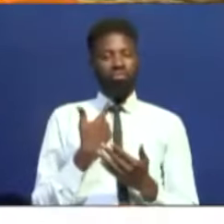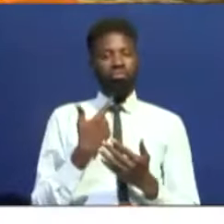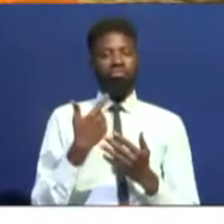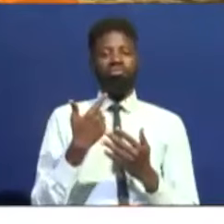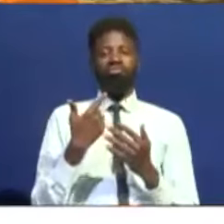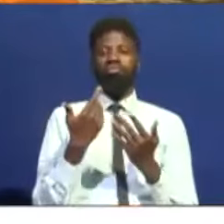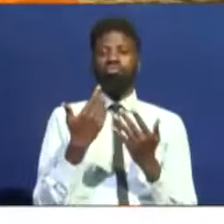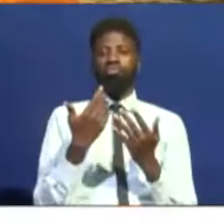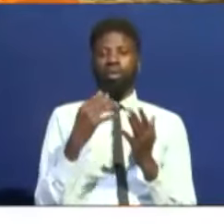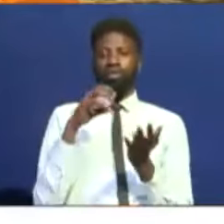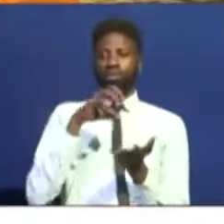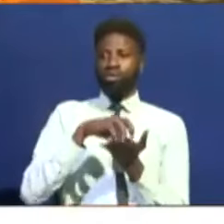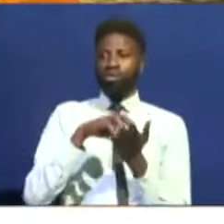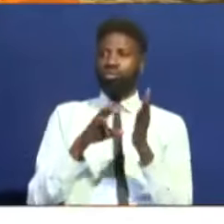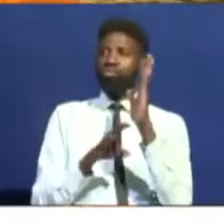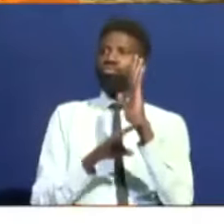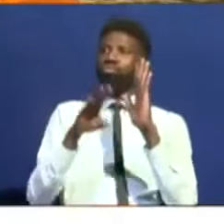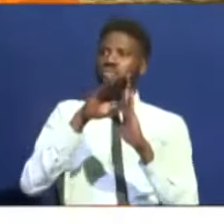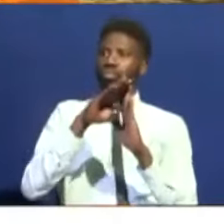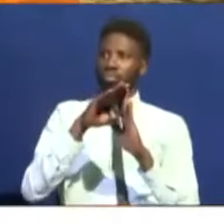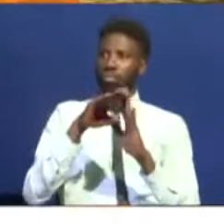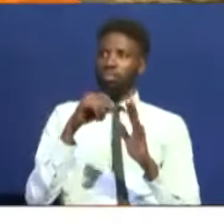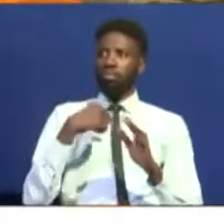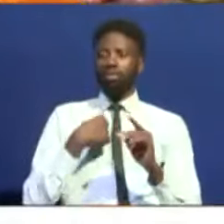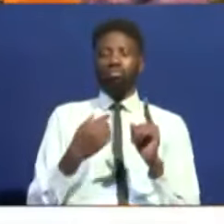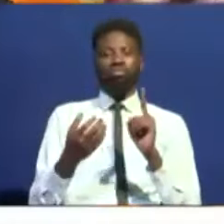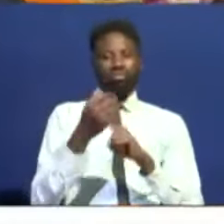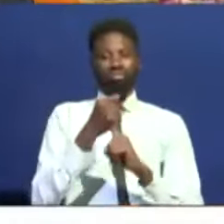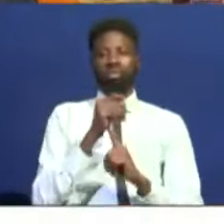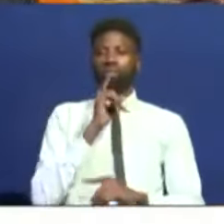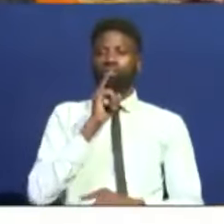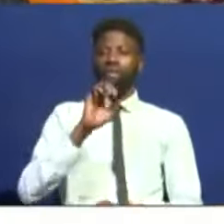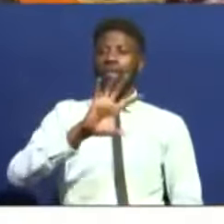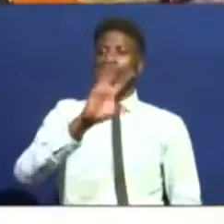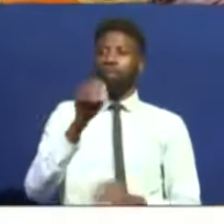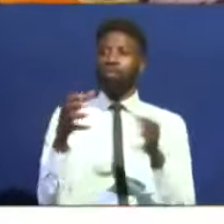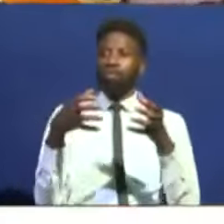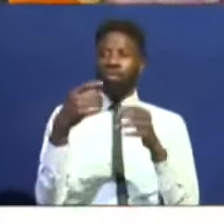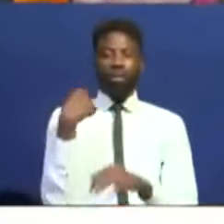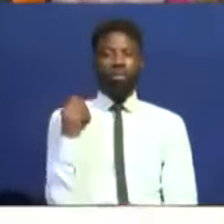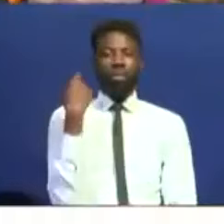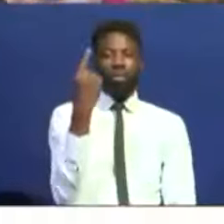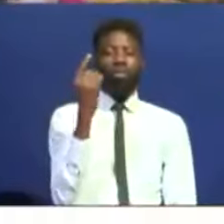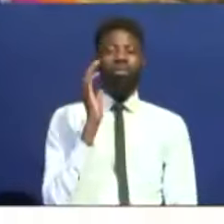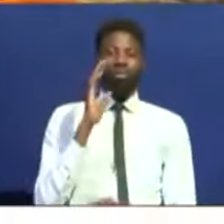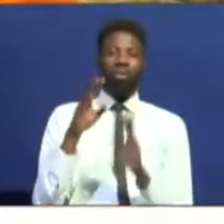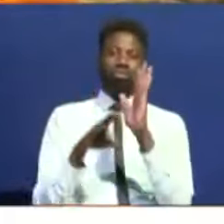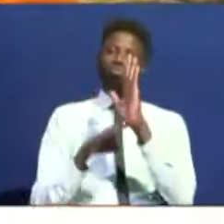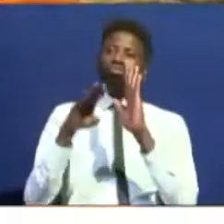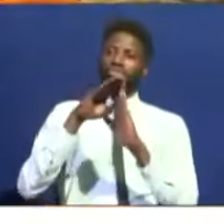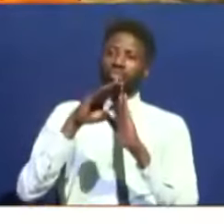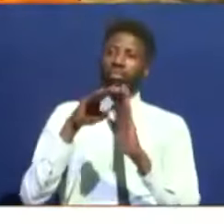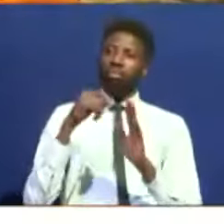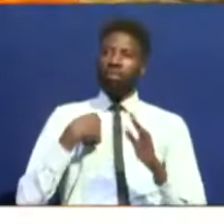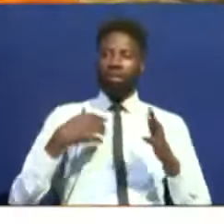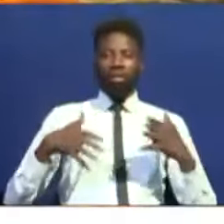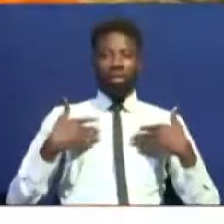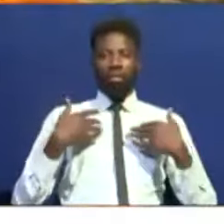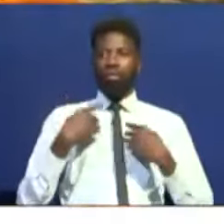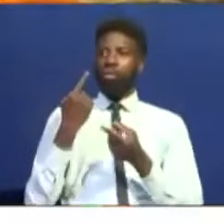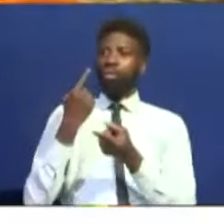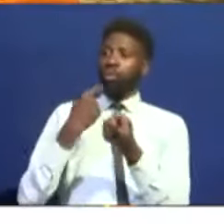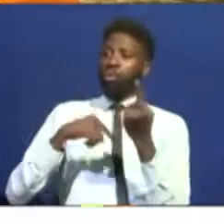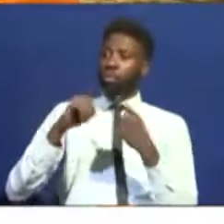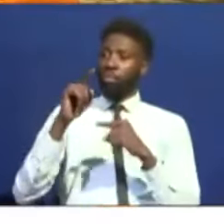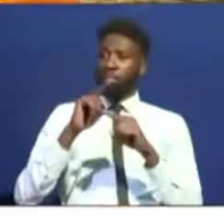think at this point, I'm guaranteed the number one spot on the African Continental Tours as the number one rank. So I'm pleased to win. But you